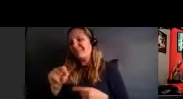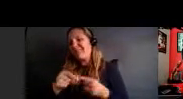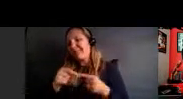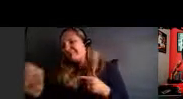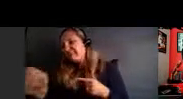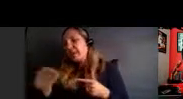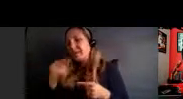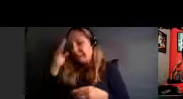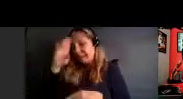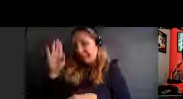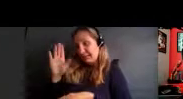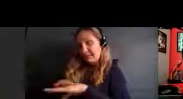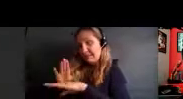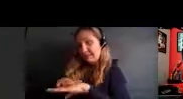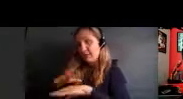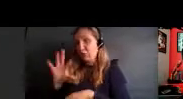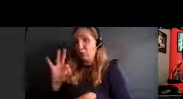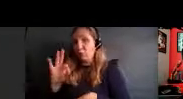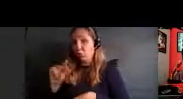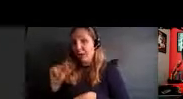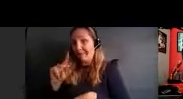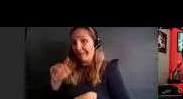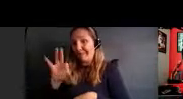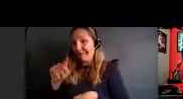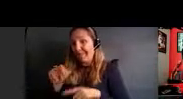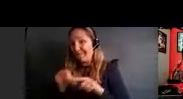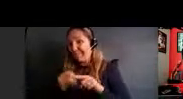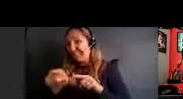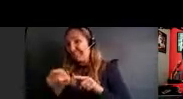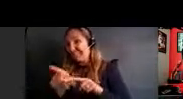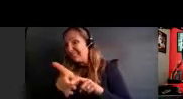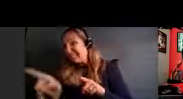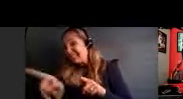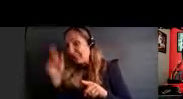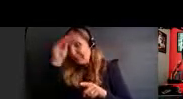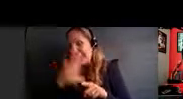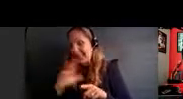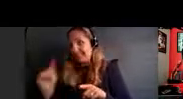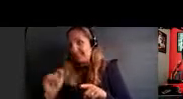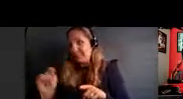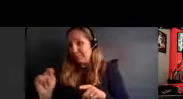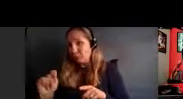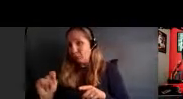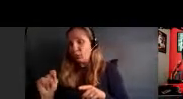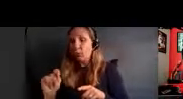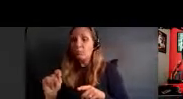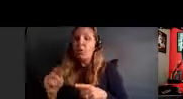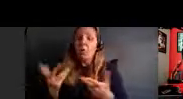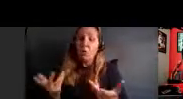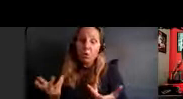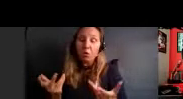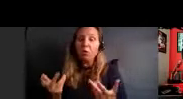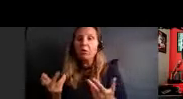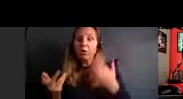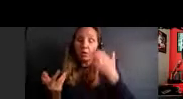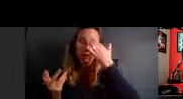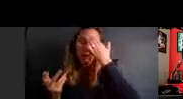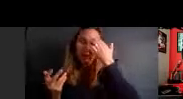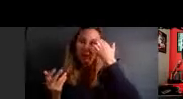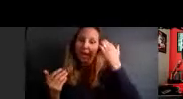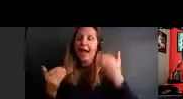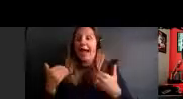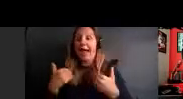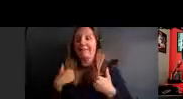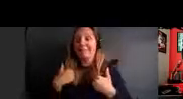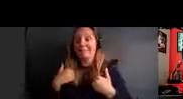20 feet ahead of you and to the right is the men's washroom. Or, there's some really interesting, there's a stairway